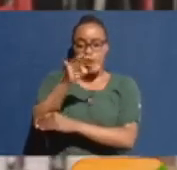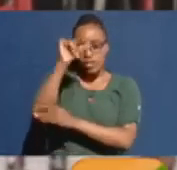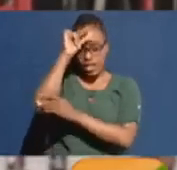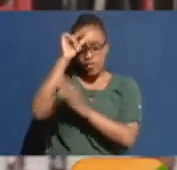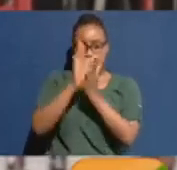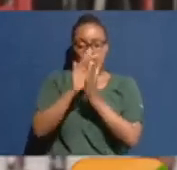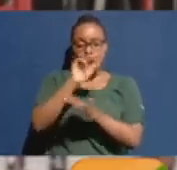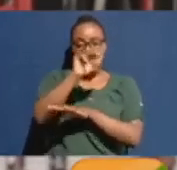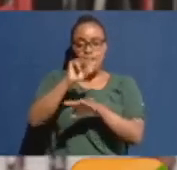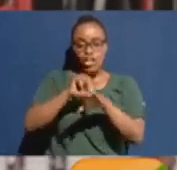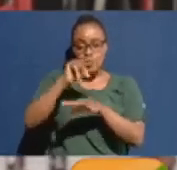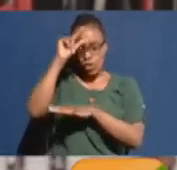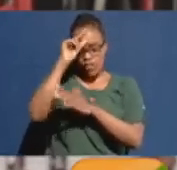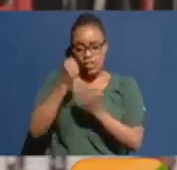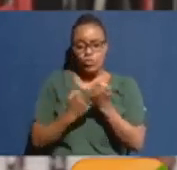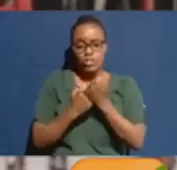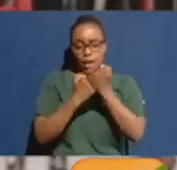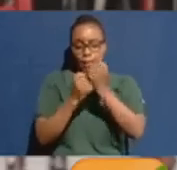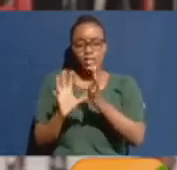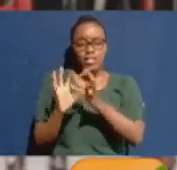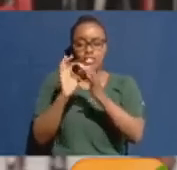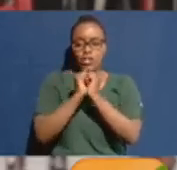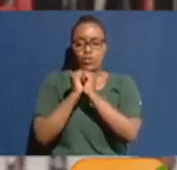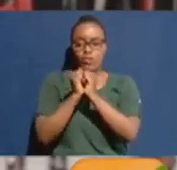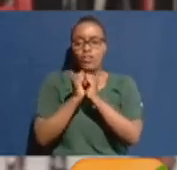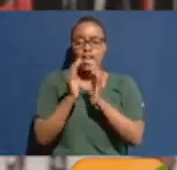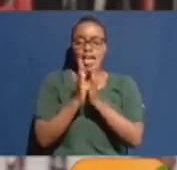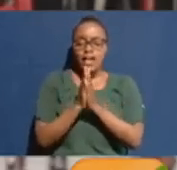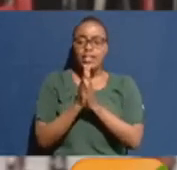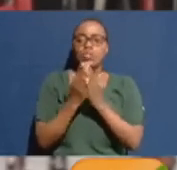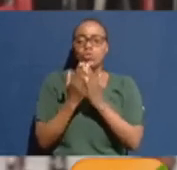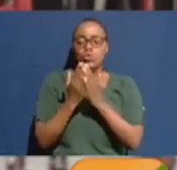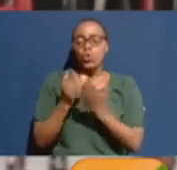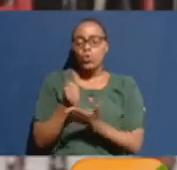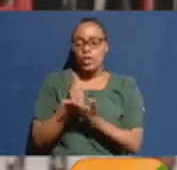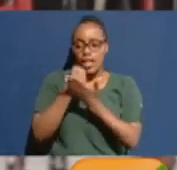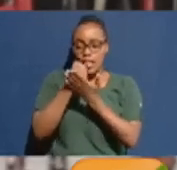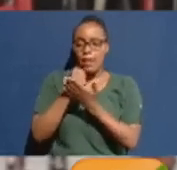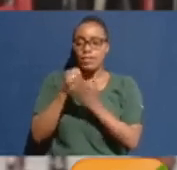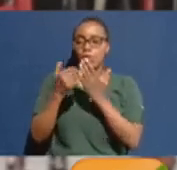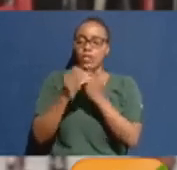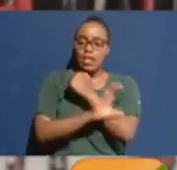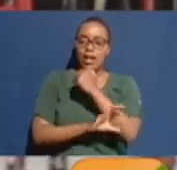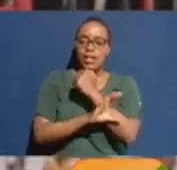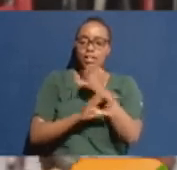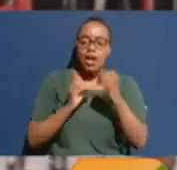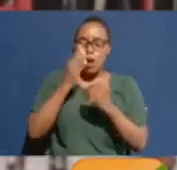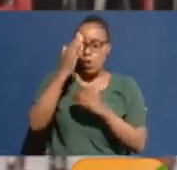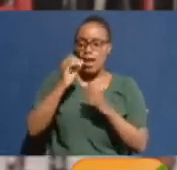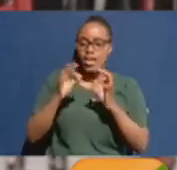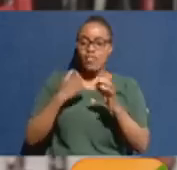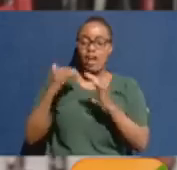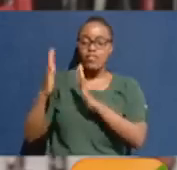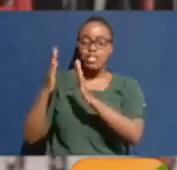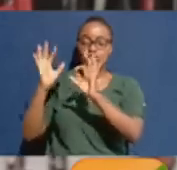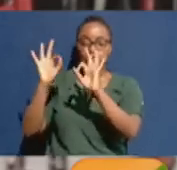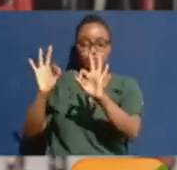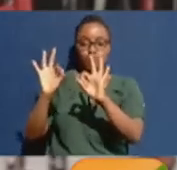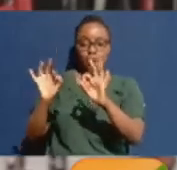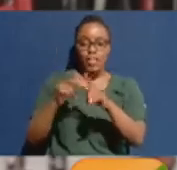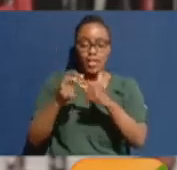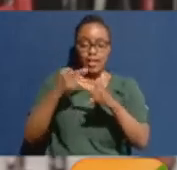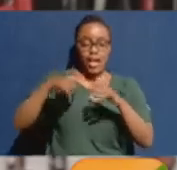ya serikali kuu ishirikiane kututangazia kazi yetu ili utalii ukiwa mzuri na kukiwa na security nzuri